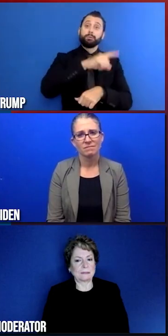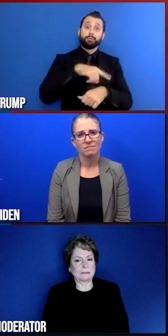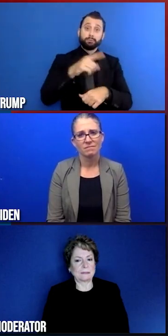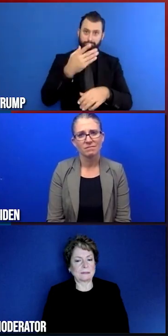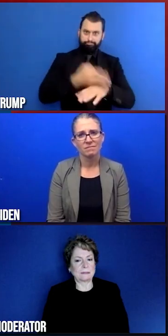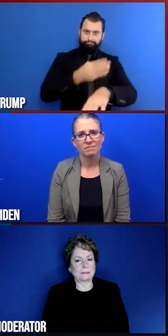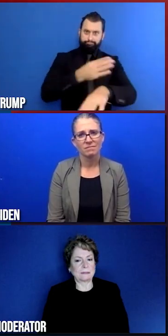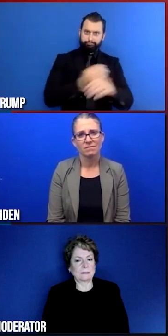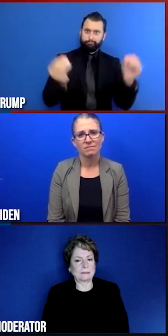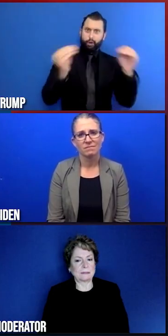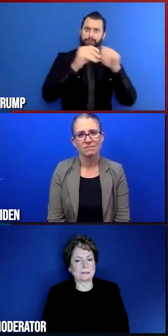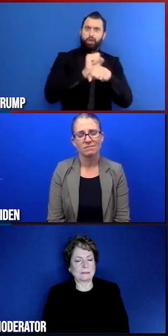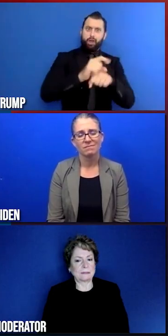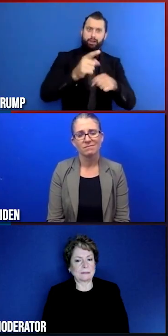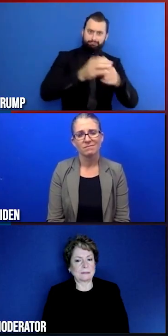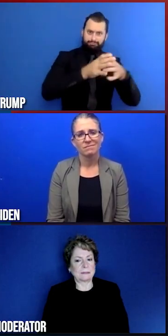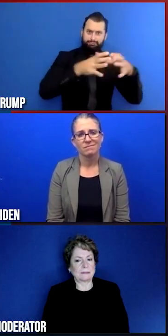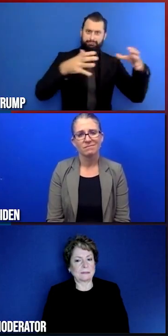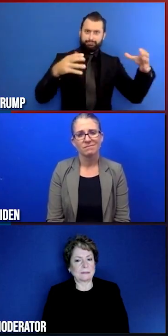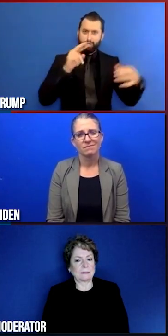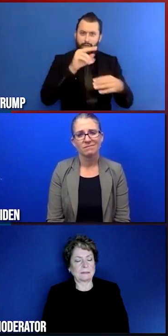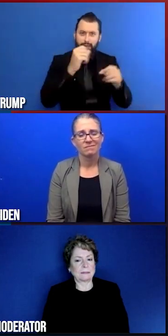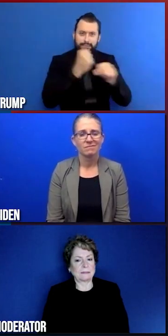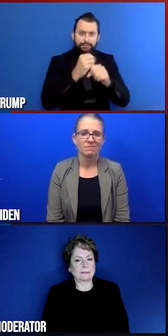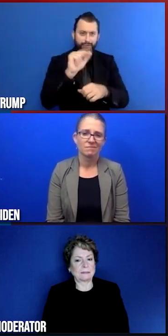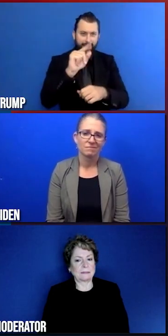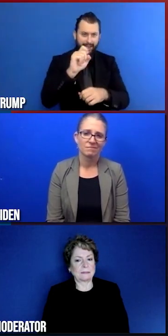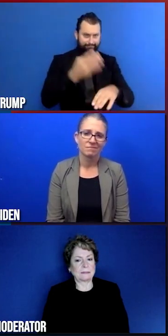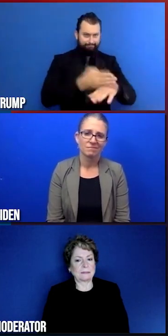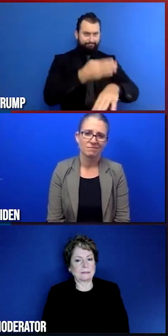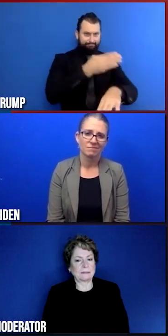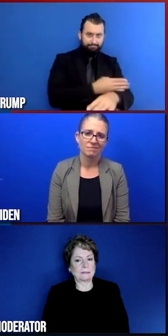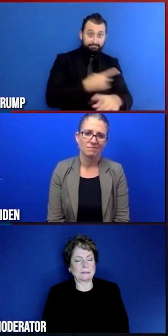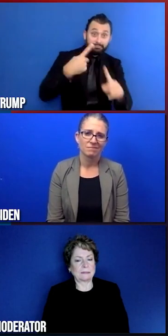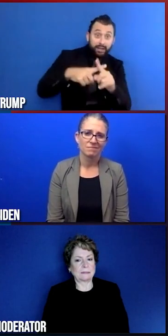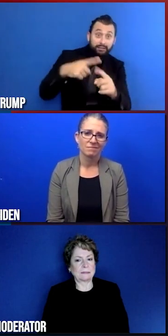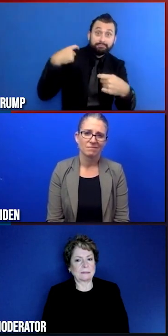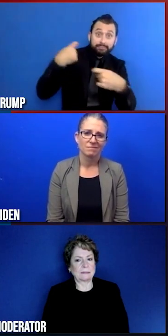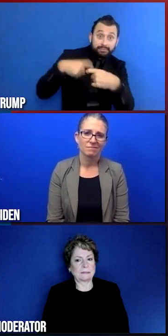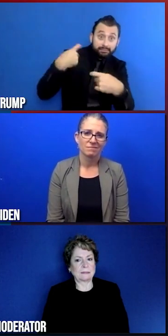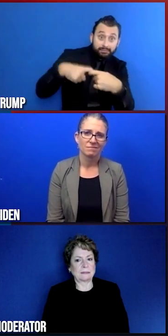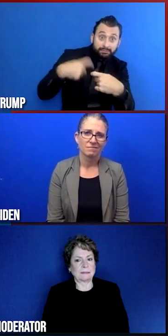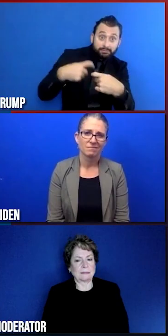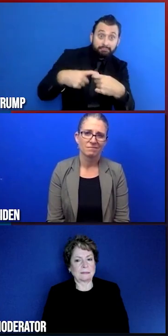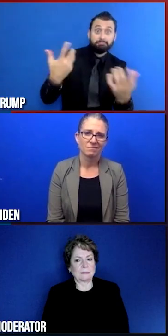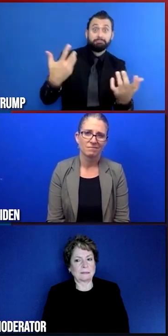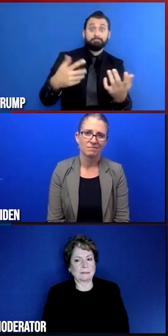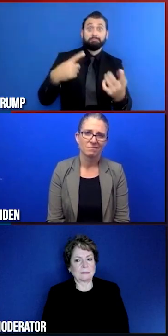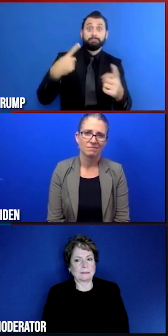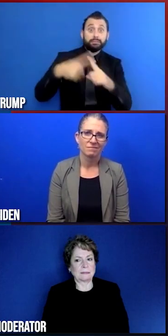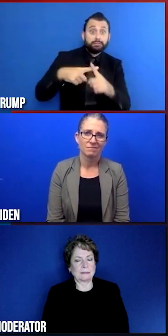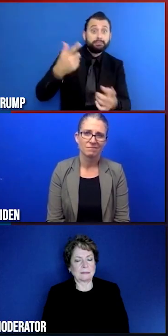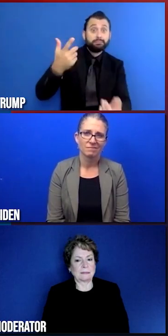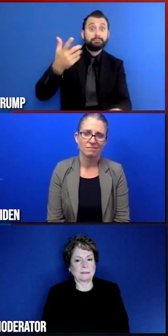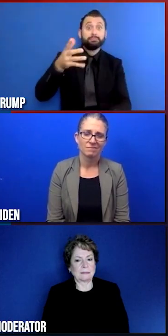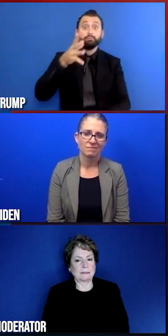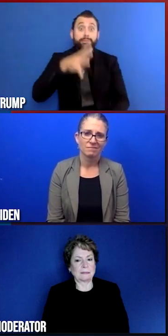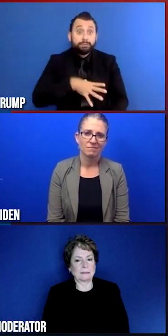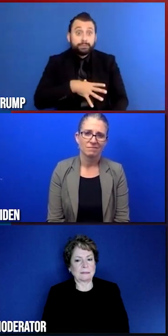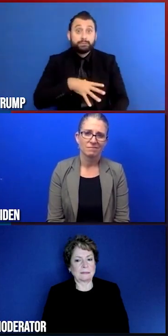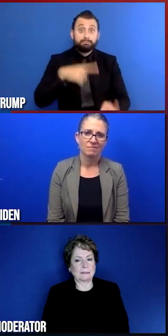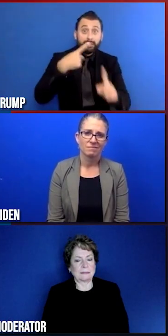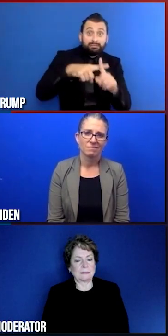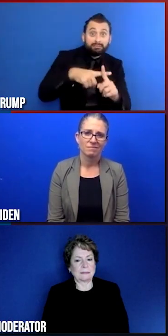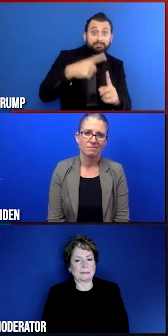with no diplomas, MIT graduates, #1 in the class. Everybody had the best numbers. And you know what? The other side wanted to